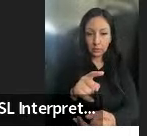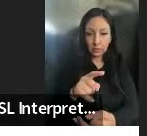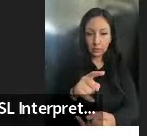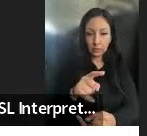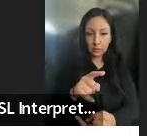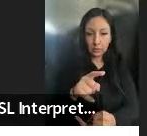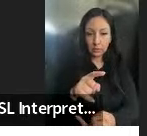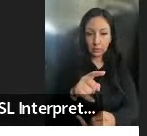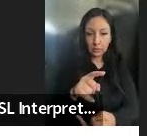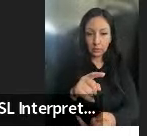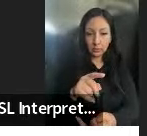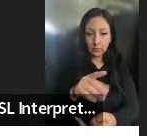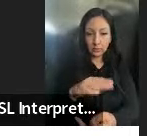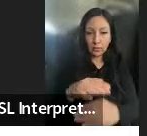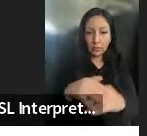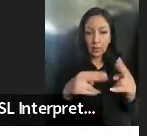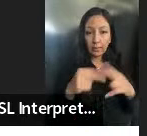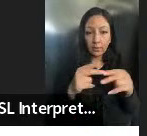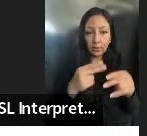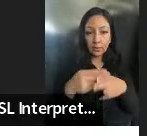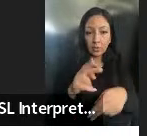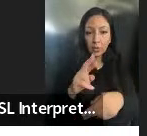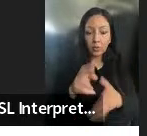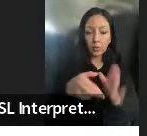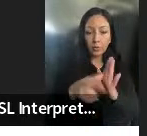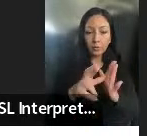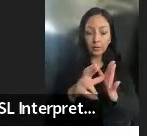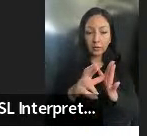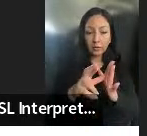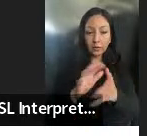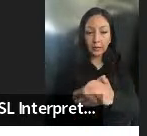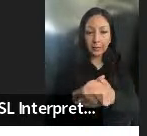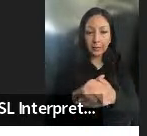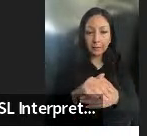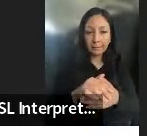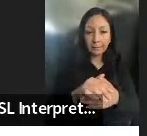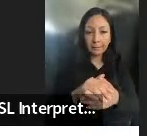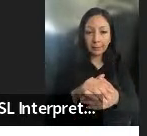based on the building code revisions.